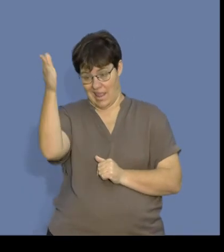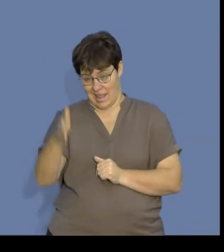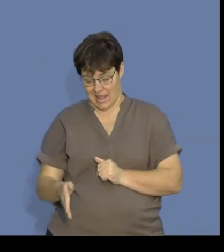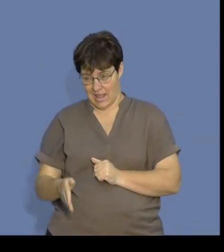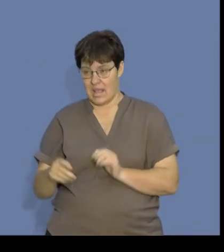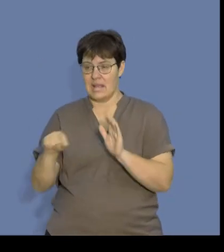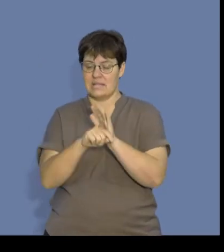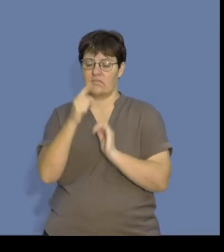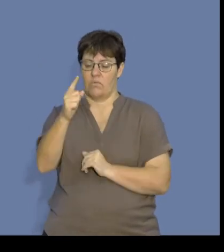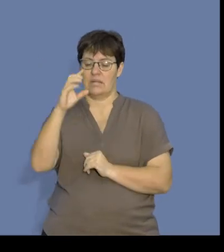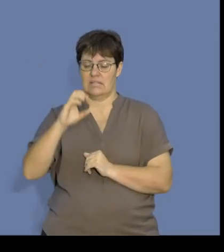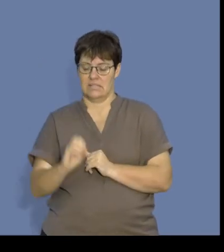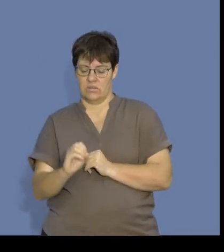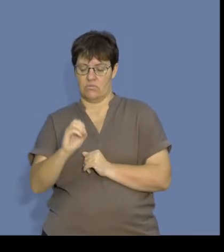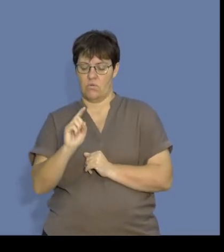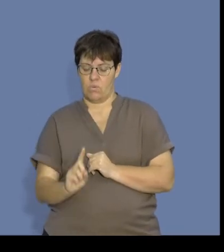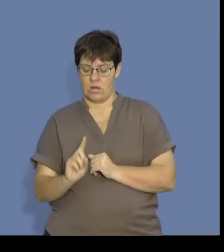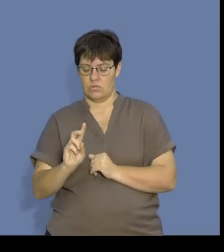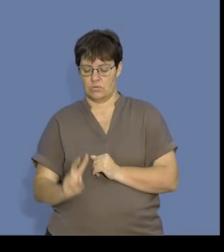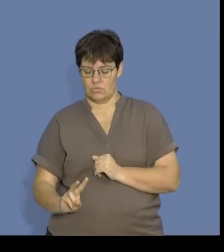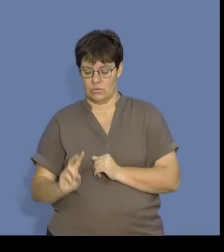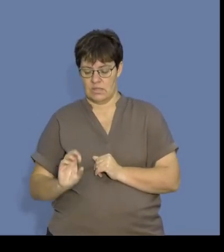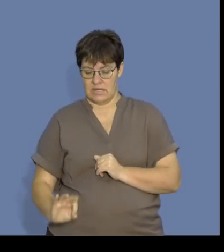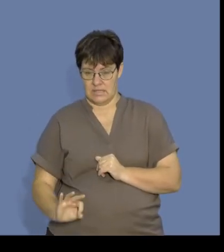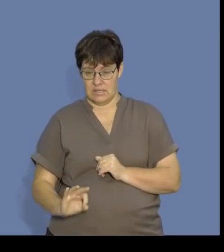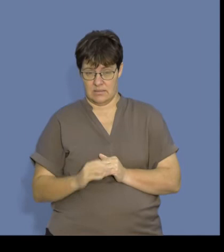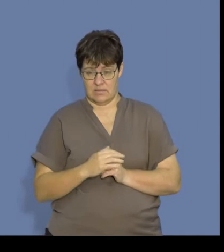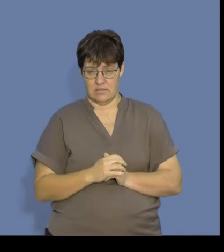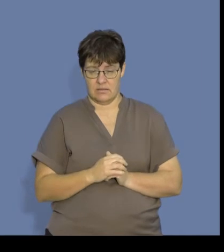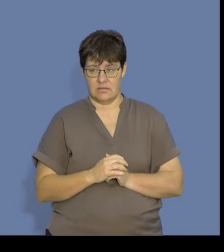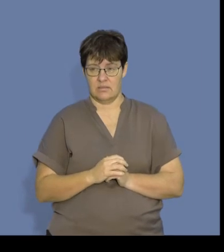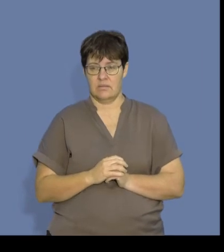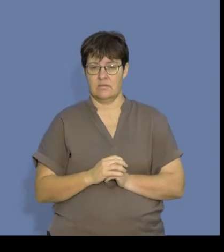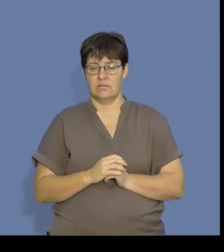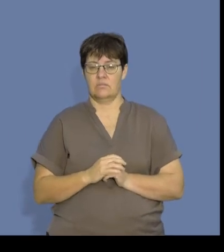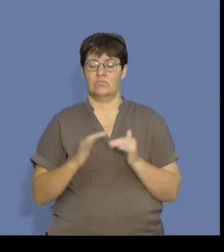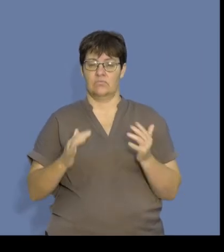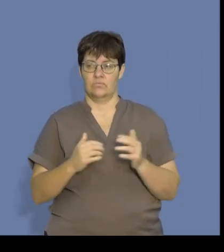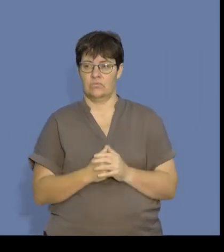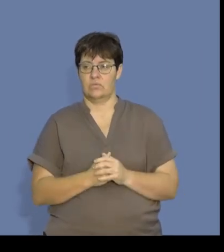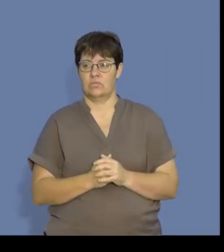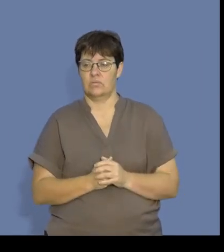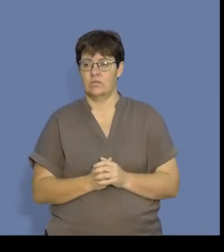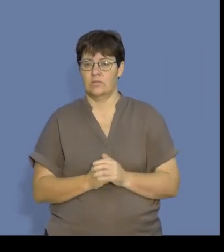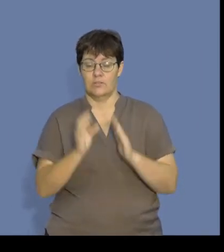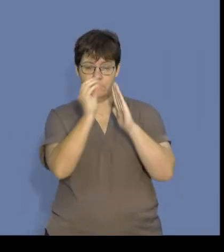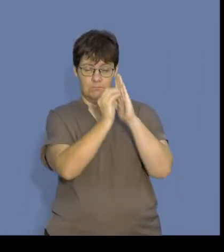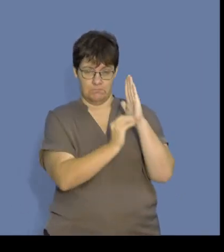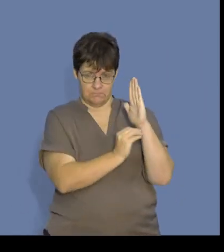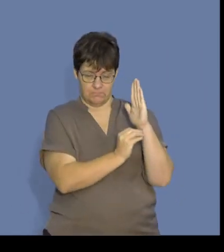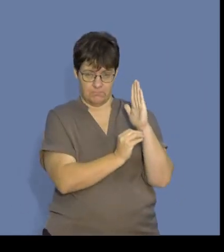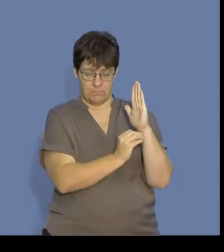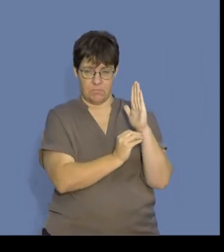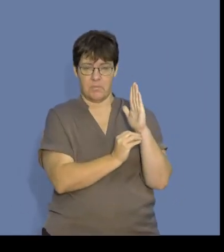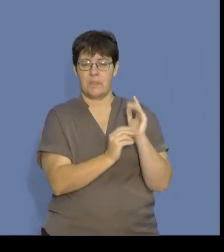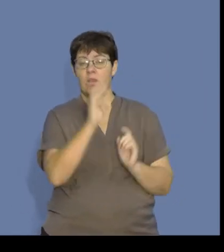are -1, 0, 1, 2, and 3. So I'm just going to write those values